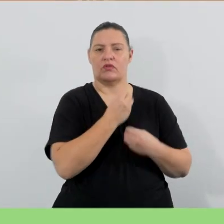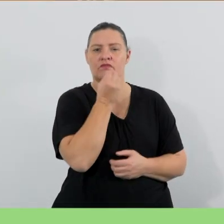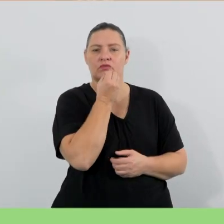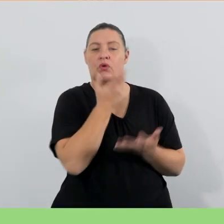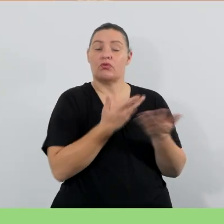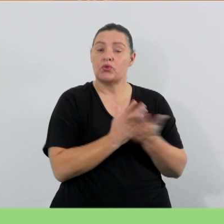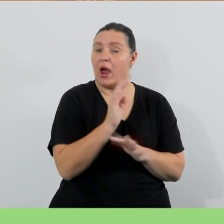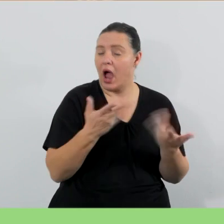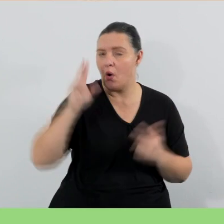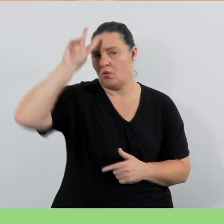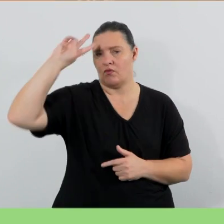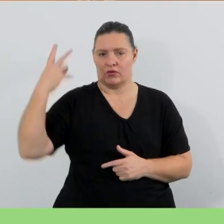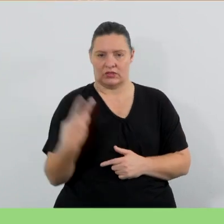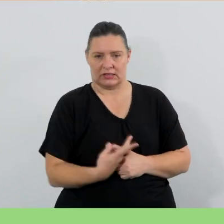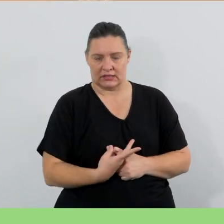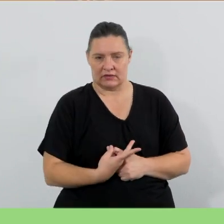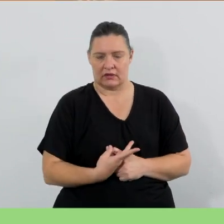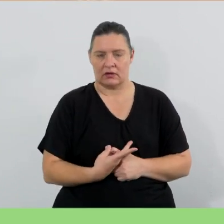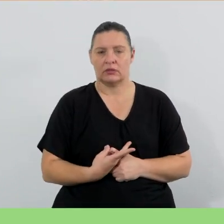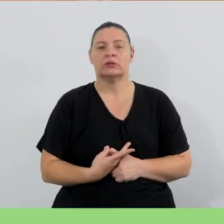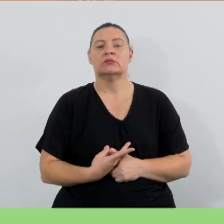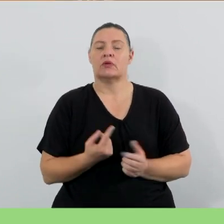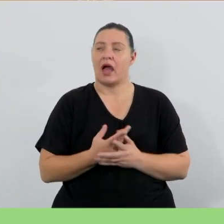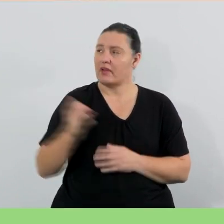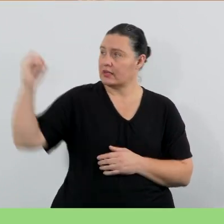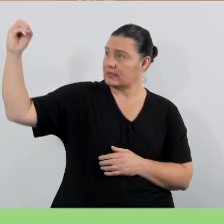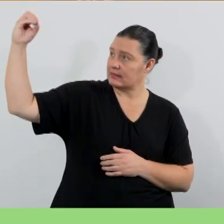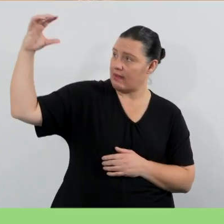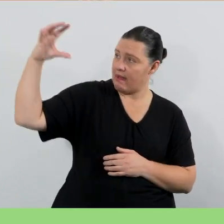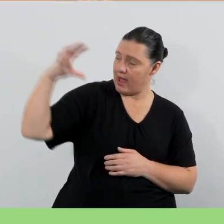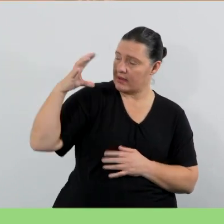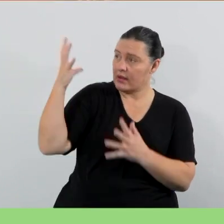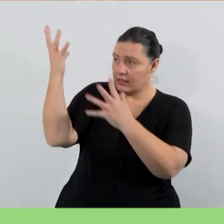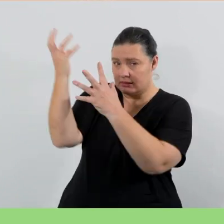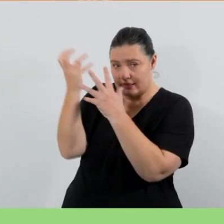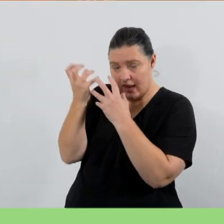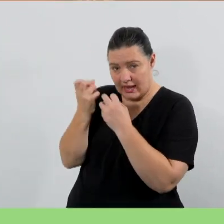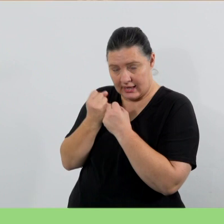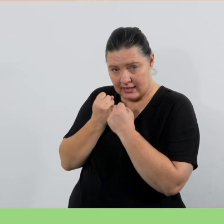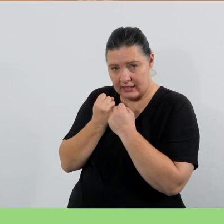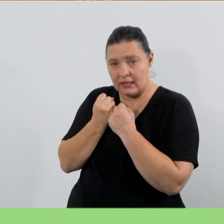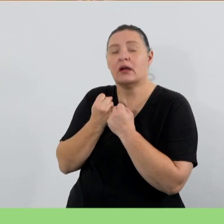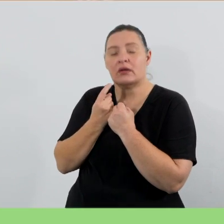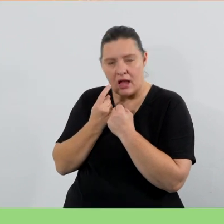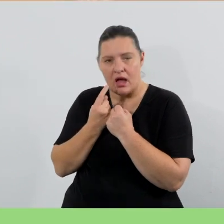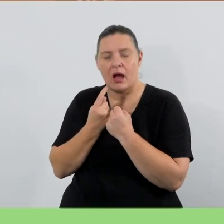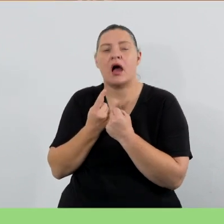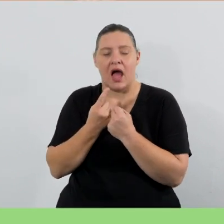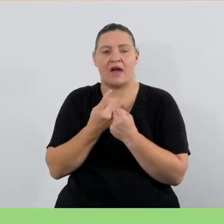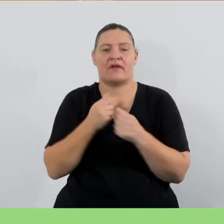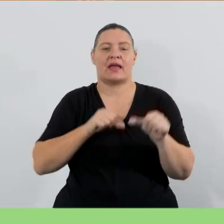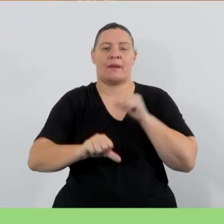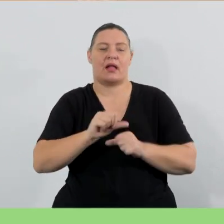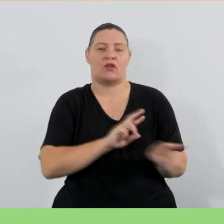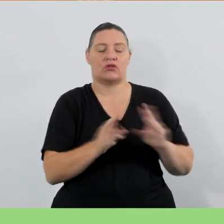of photosynthesis. This is when the plant takes in radiant energy from the sun to fuel chemical